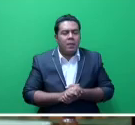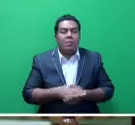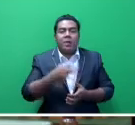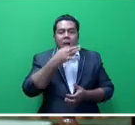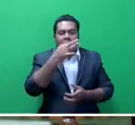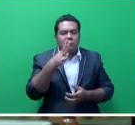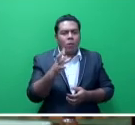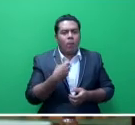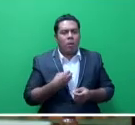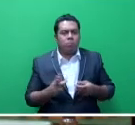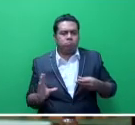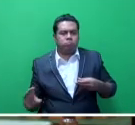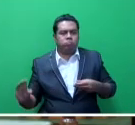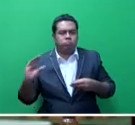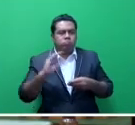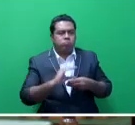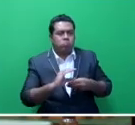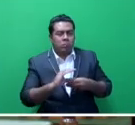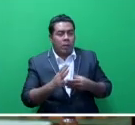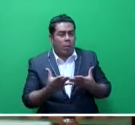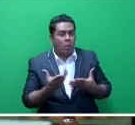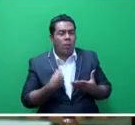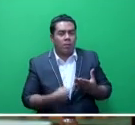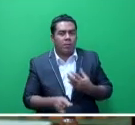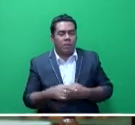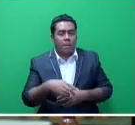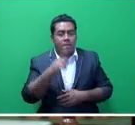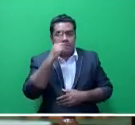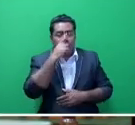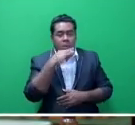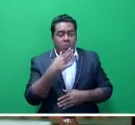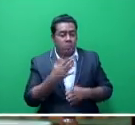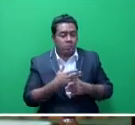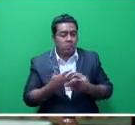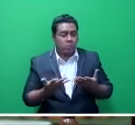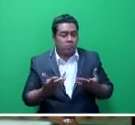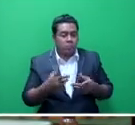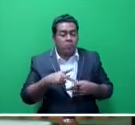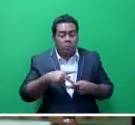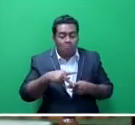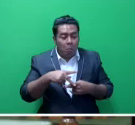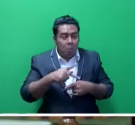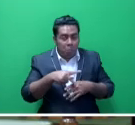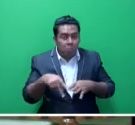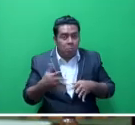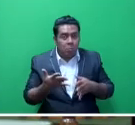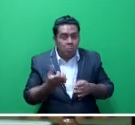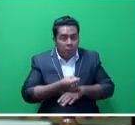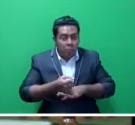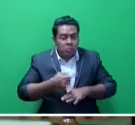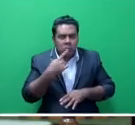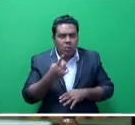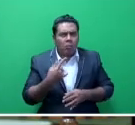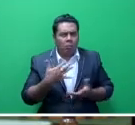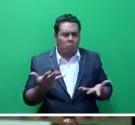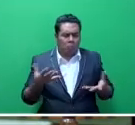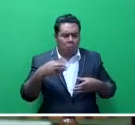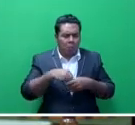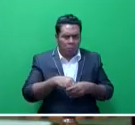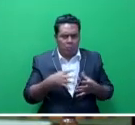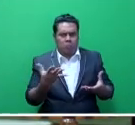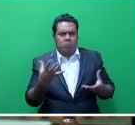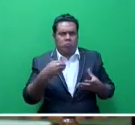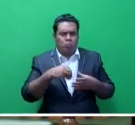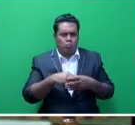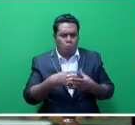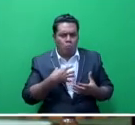subsidies. And politicians come along and say, we'll get you more. Say they are more vulnerable. We cannot condemn our cane farmers